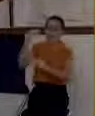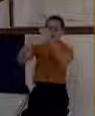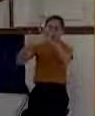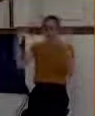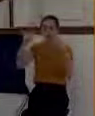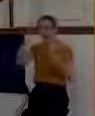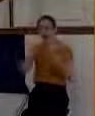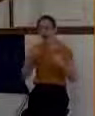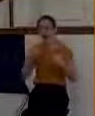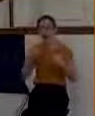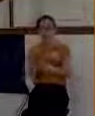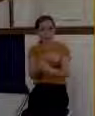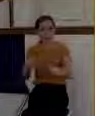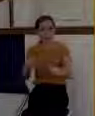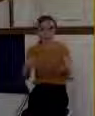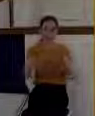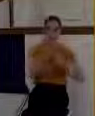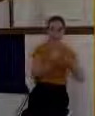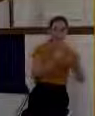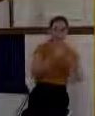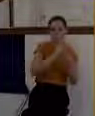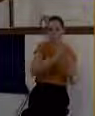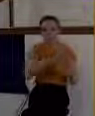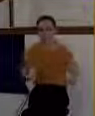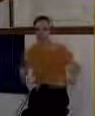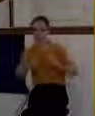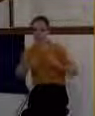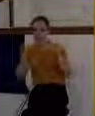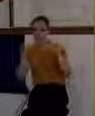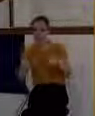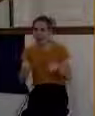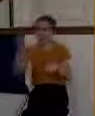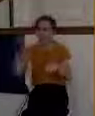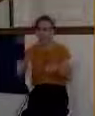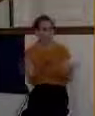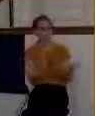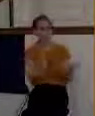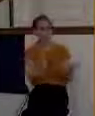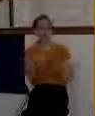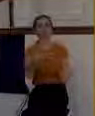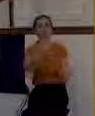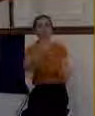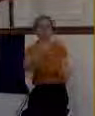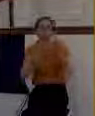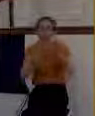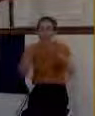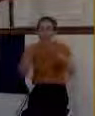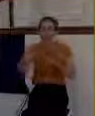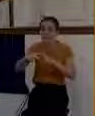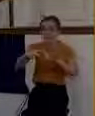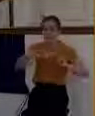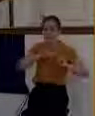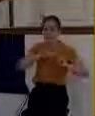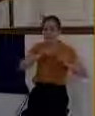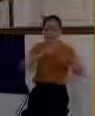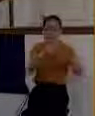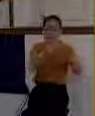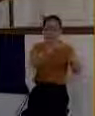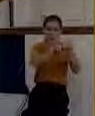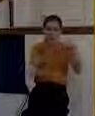So therefore, everyone who's buried with Christ, spiritually speaking, will rise with Christ from the grave and